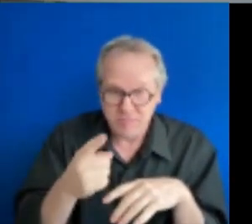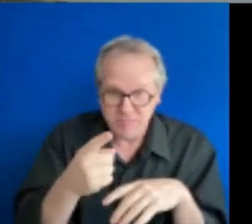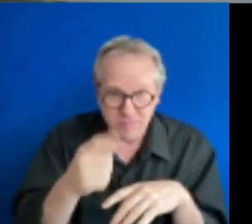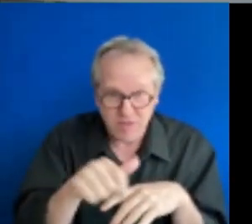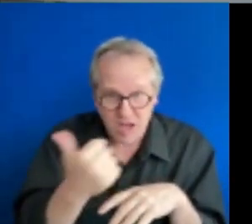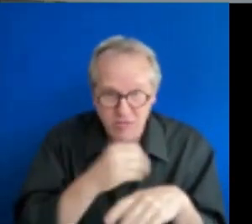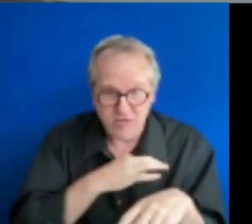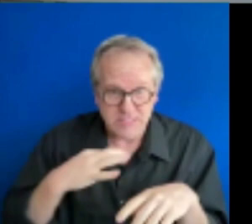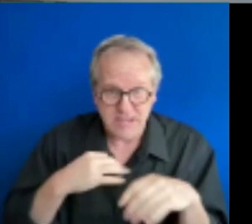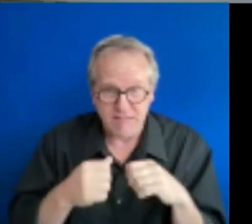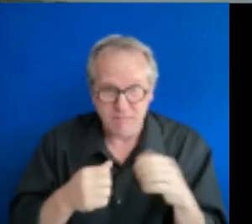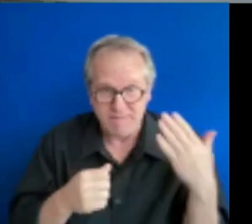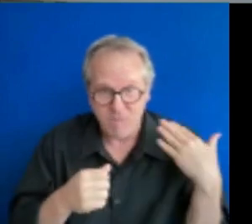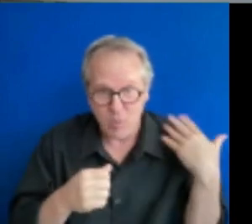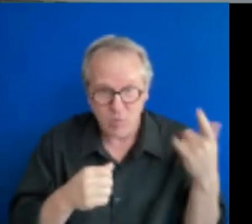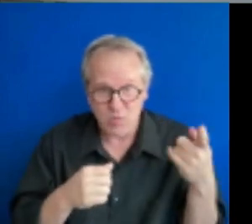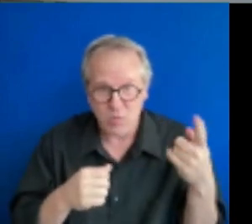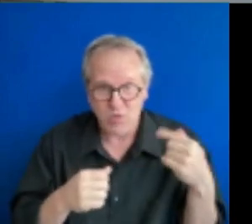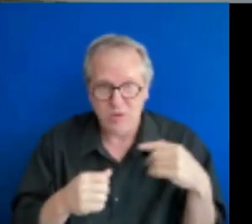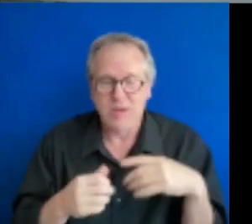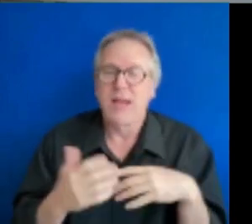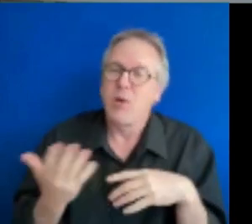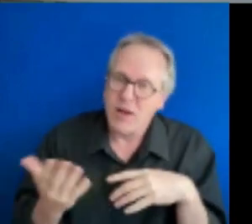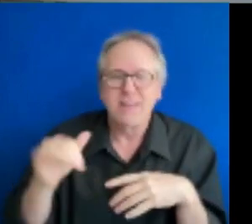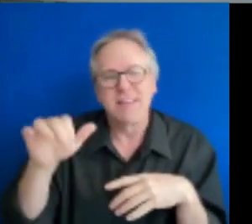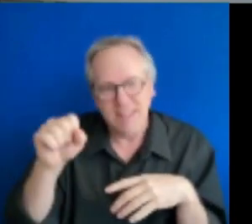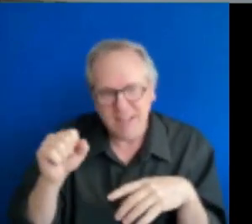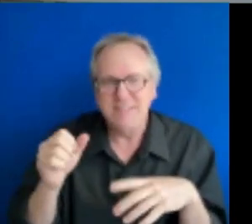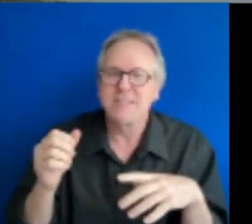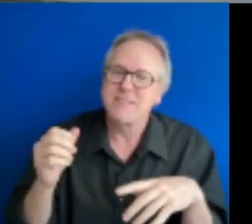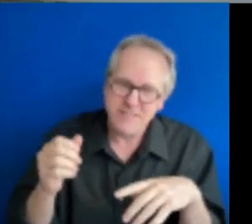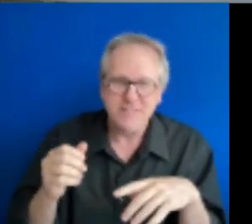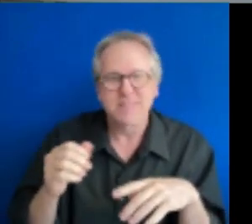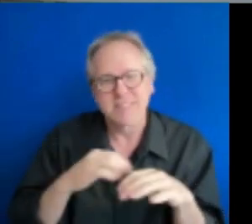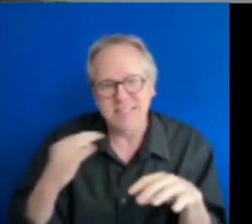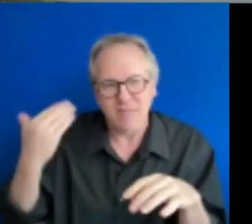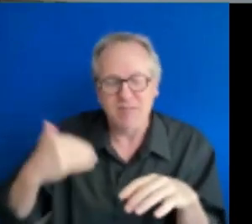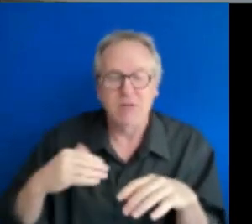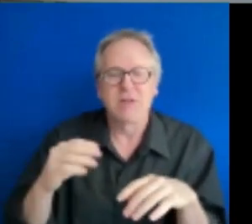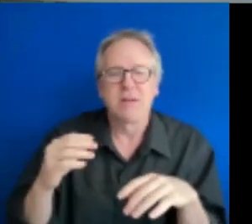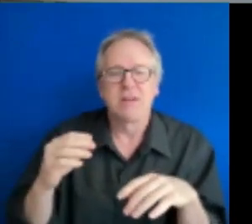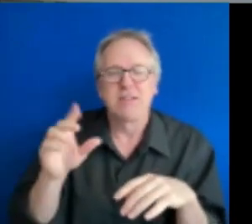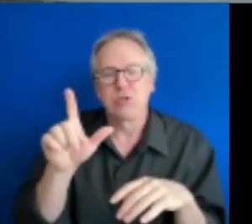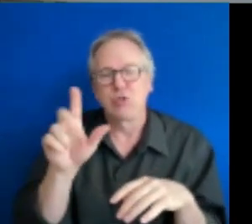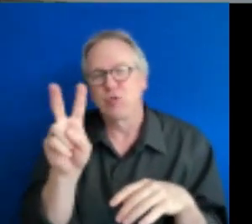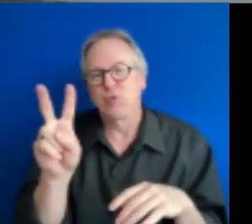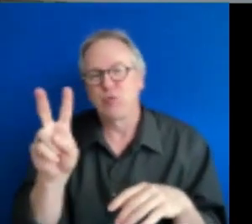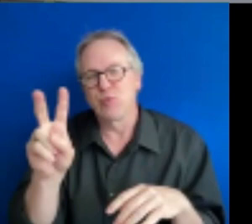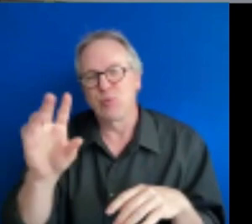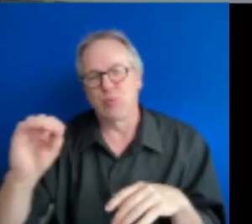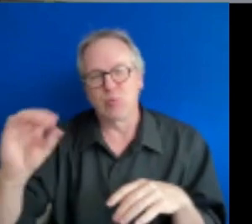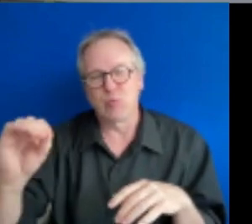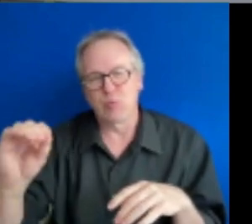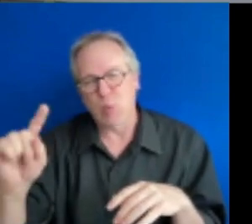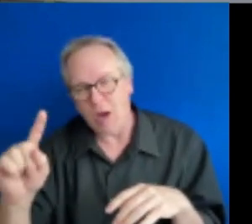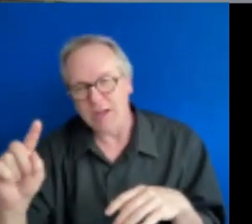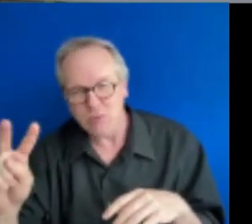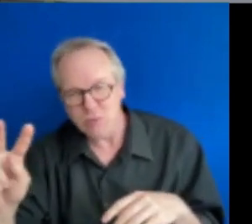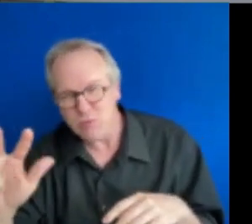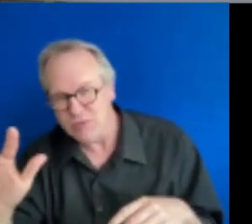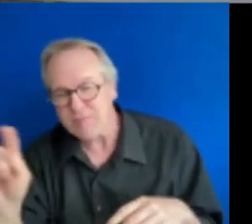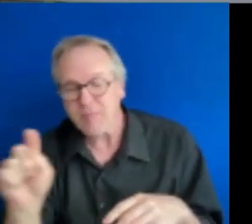staff people before? Well, yes, there have. In the early 2000s, the UUA actually had